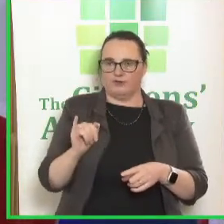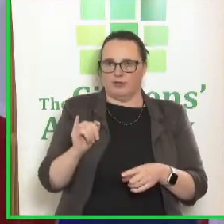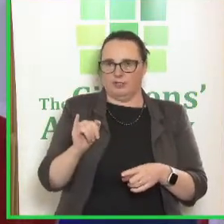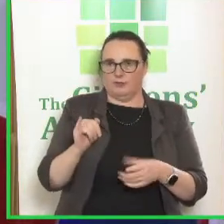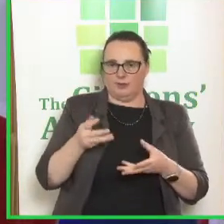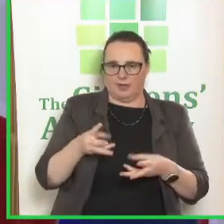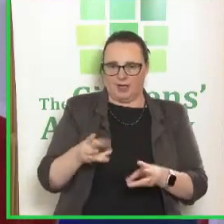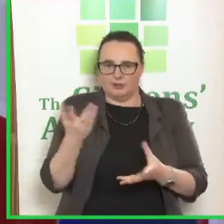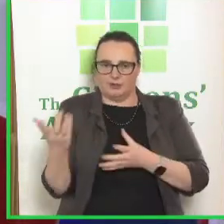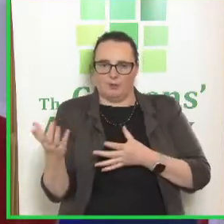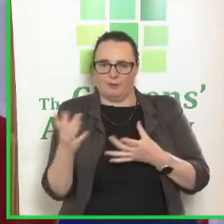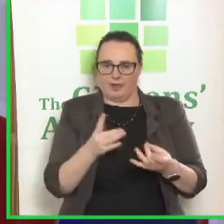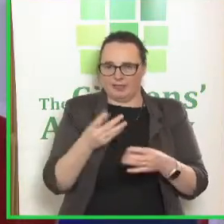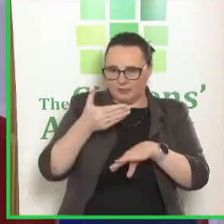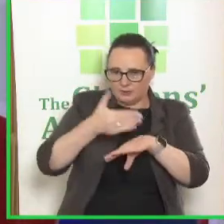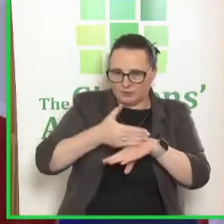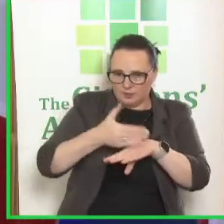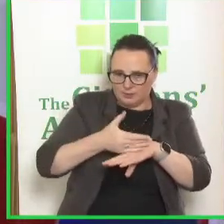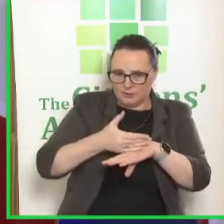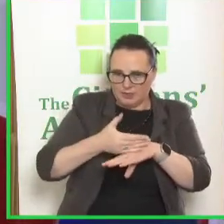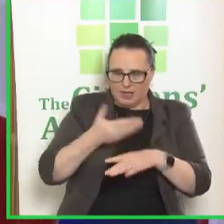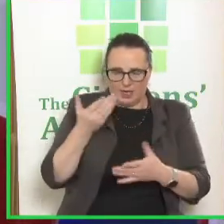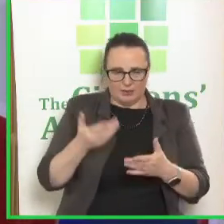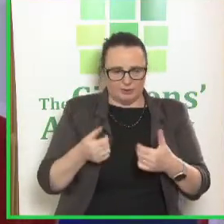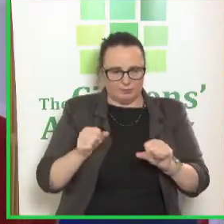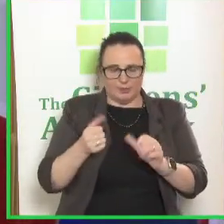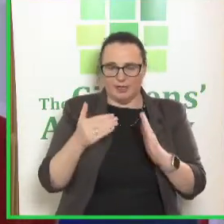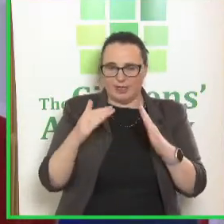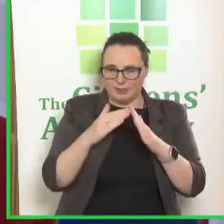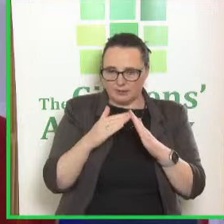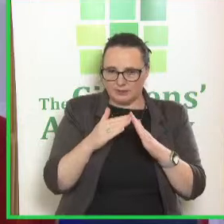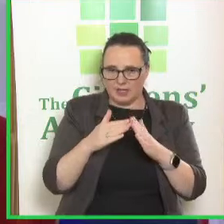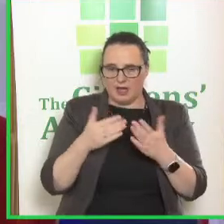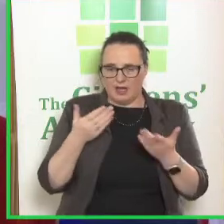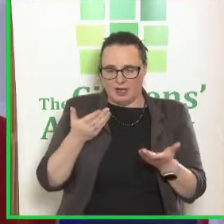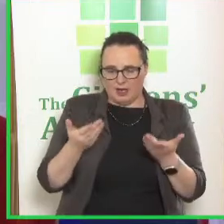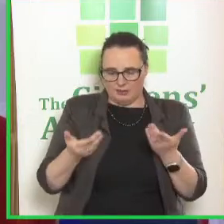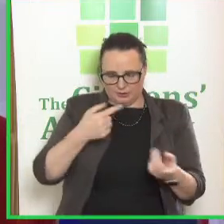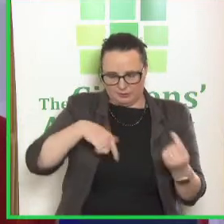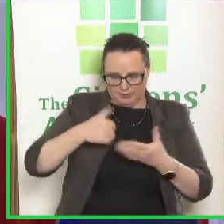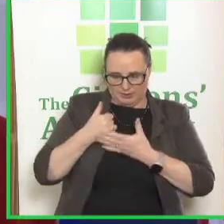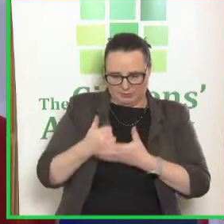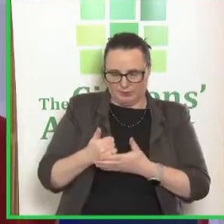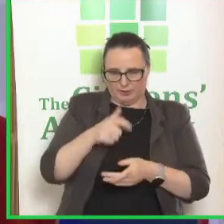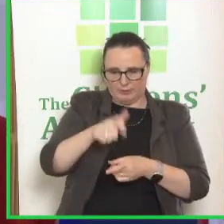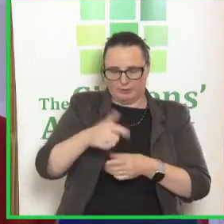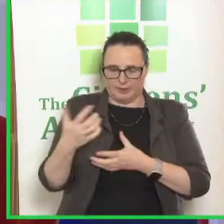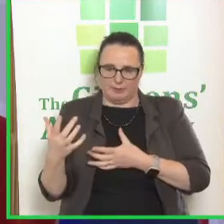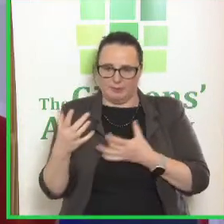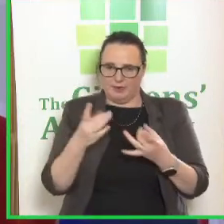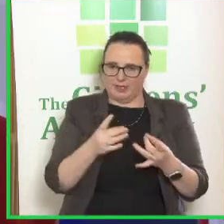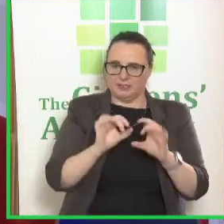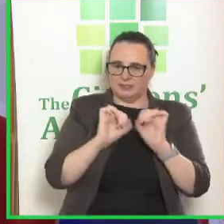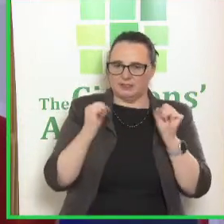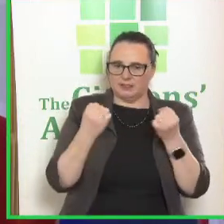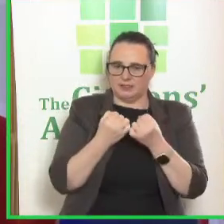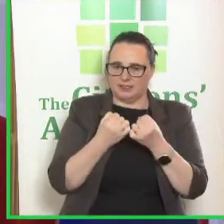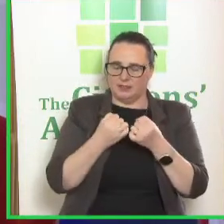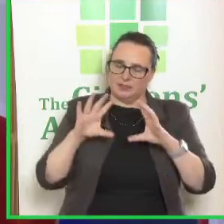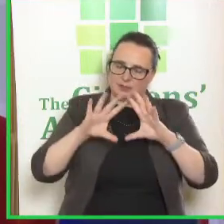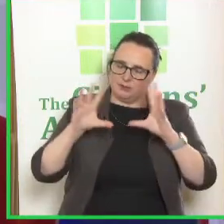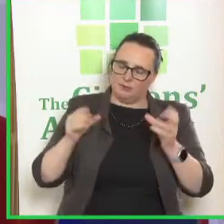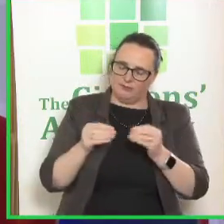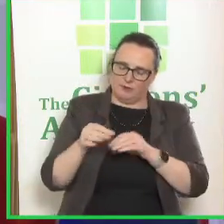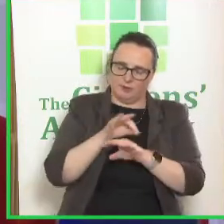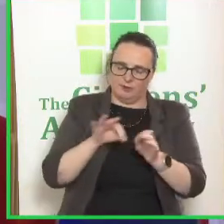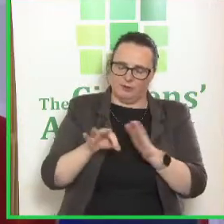you get back into a job? How do you get a house? How do we support people get back into society? This is an all of government approach. So I